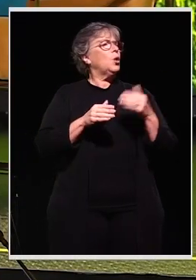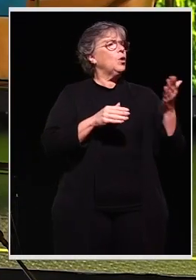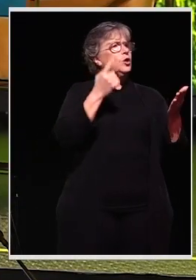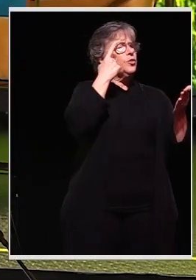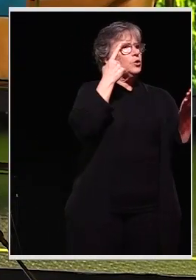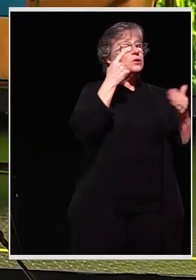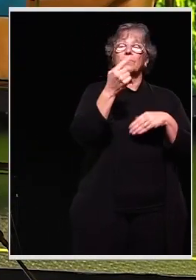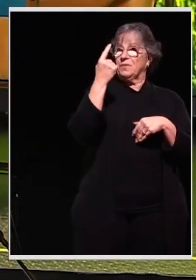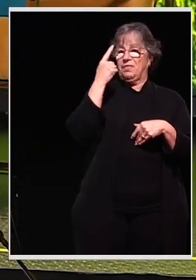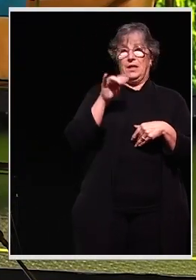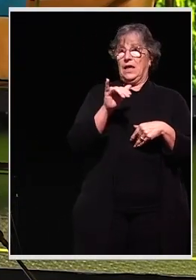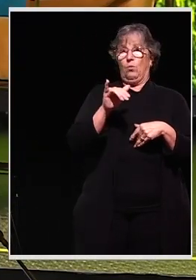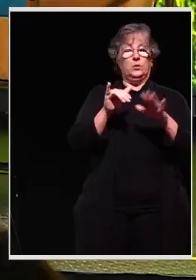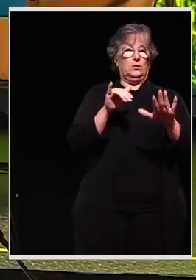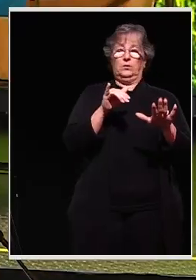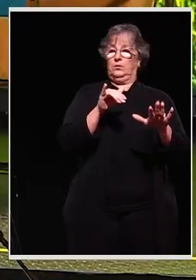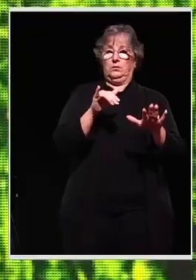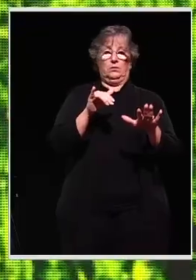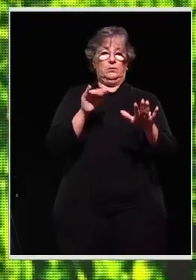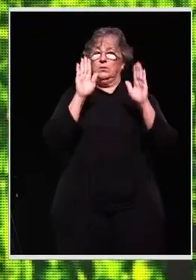I think that was super well put. And,